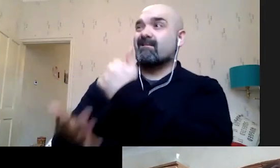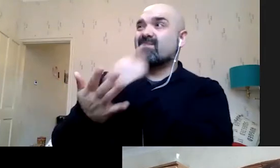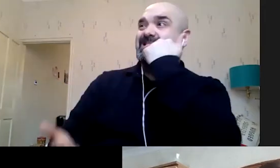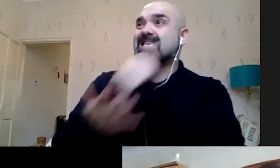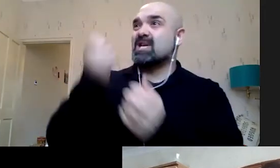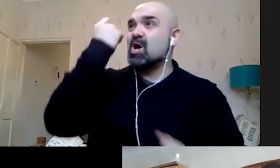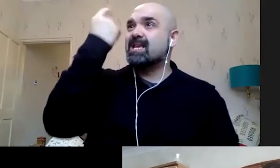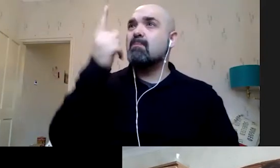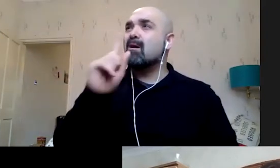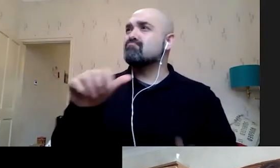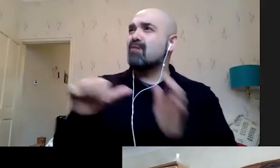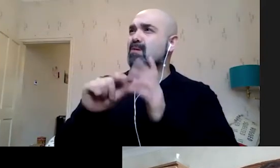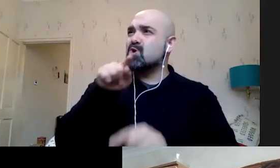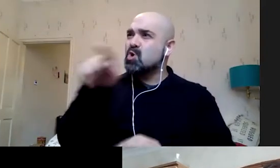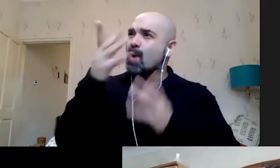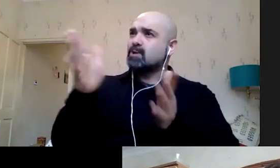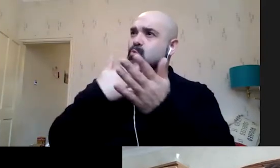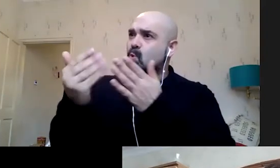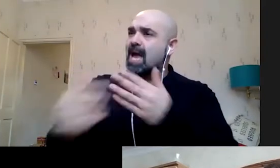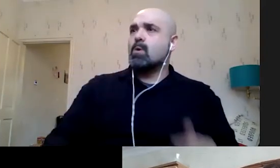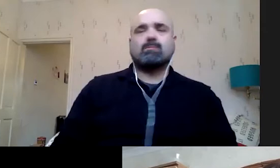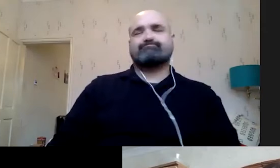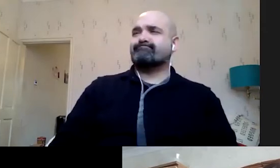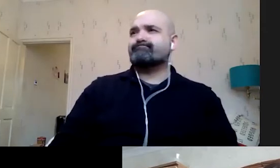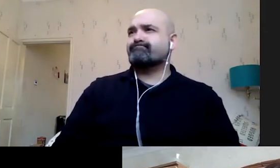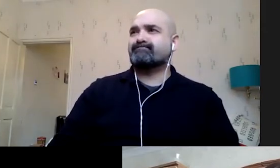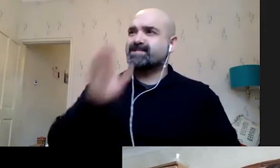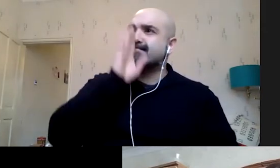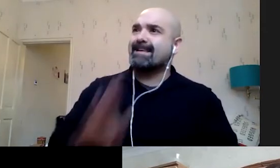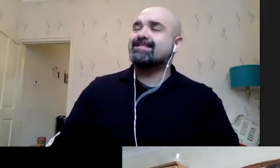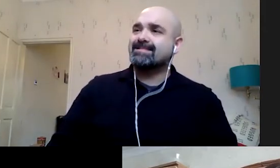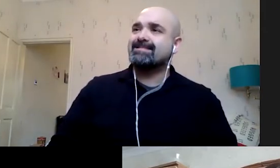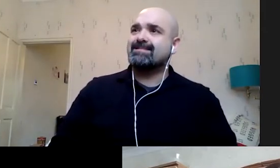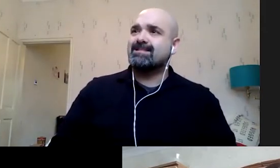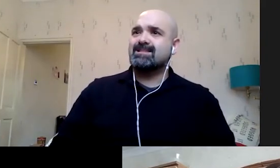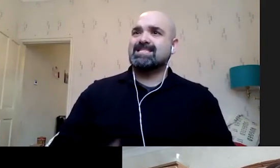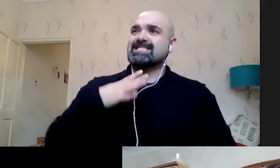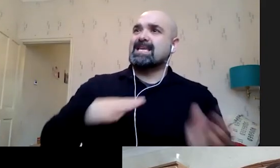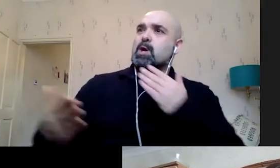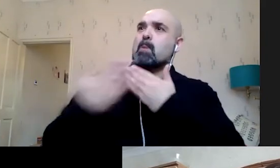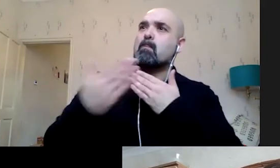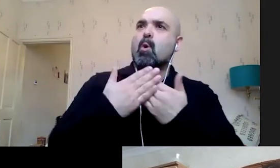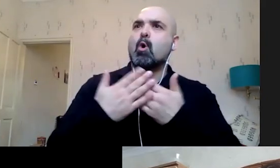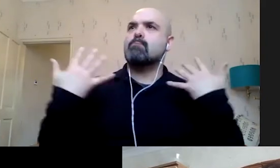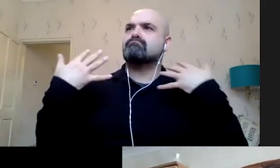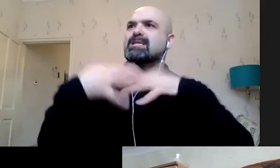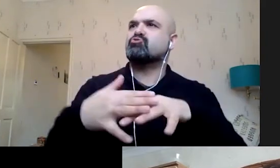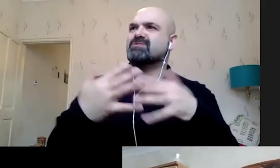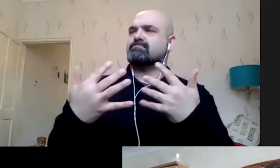was left up to you basically to do that. I mean, that's the sad thing, as you say, there needs to be much more mainstreaming, much